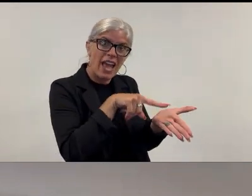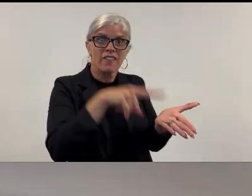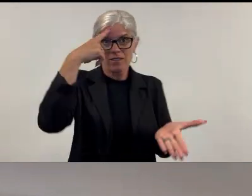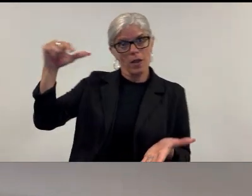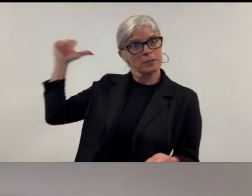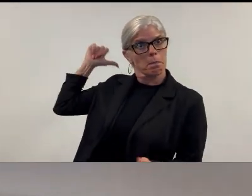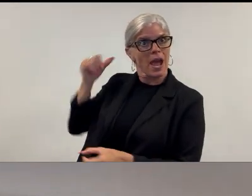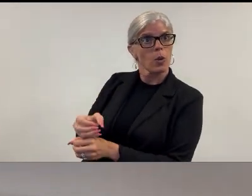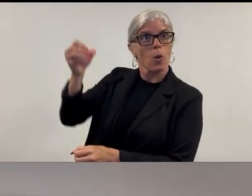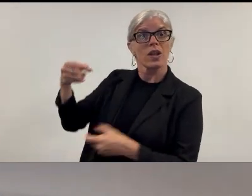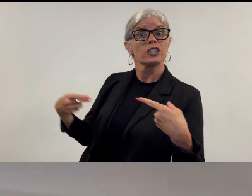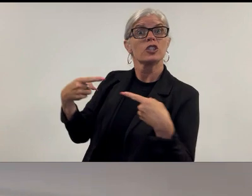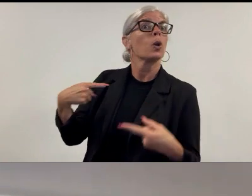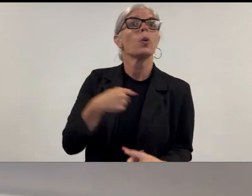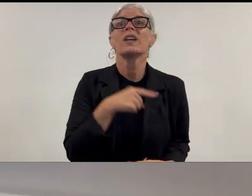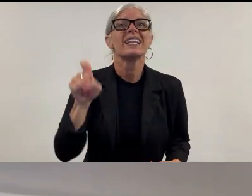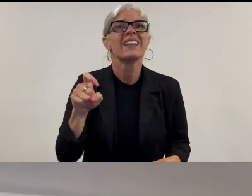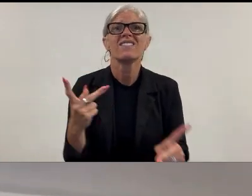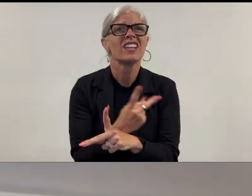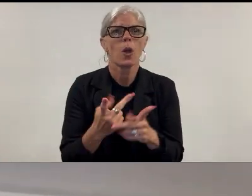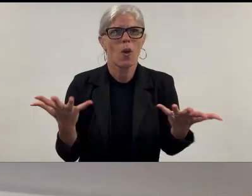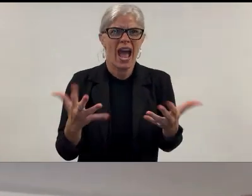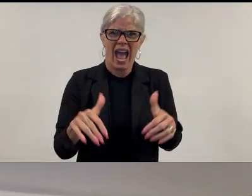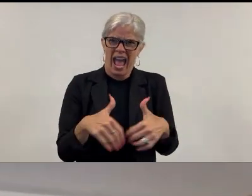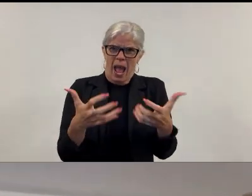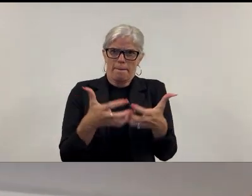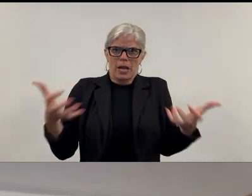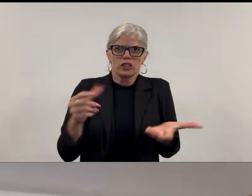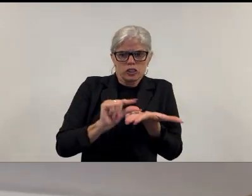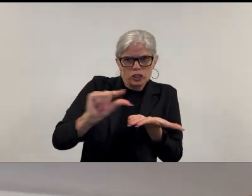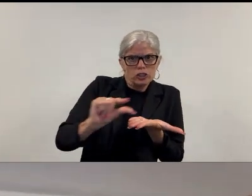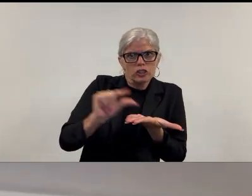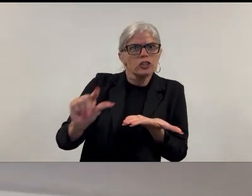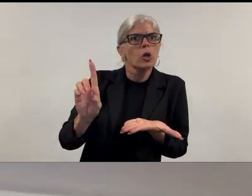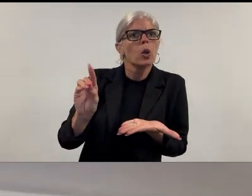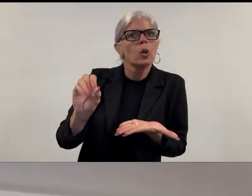But so we just need to figure out how to dose all